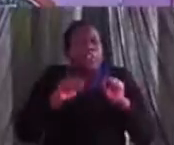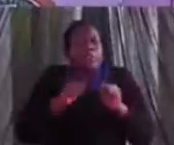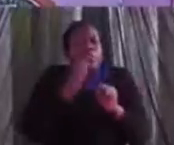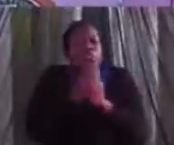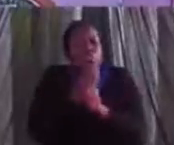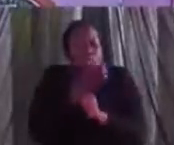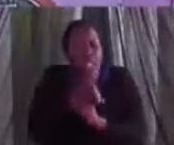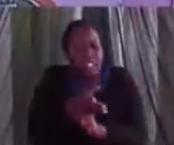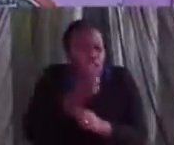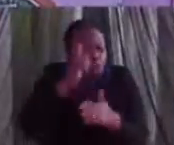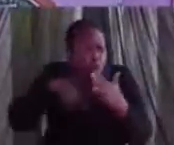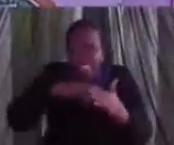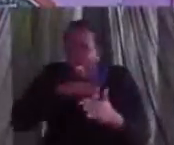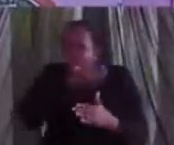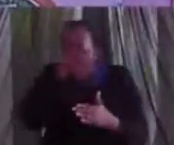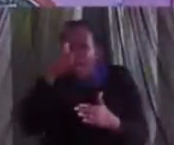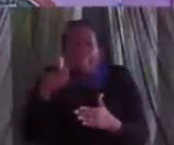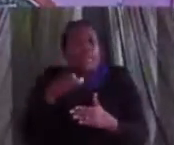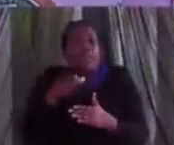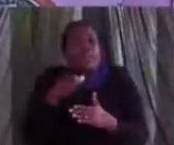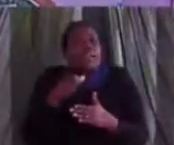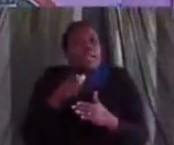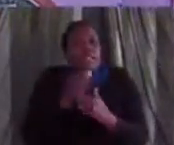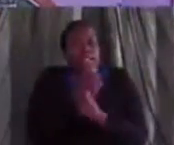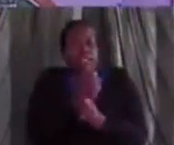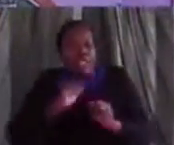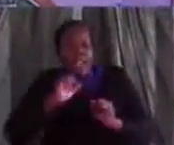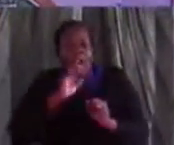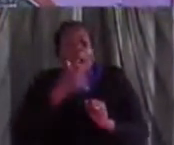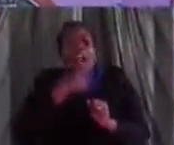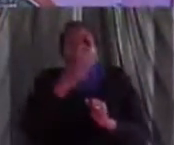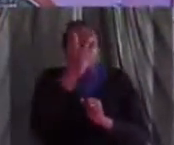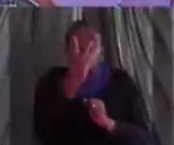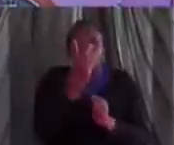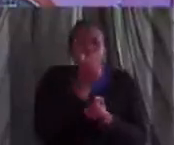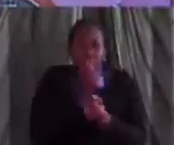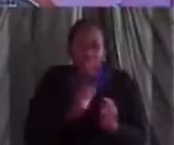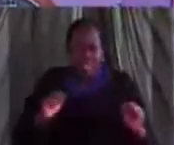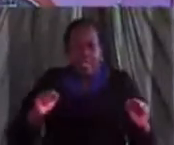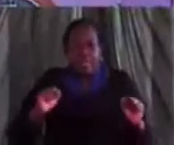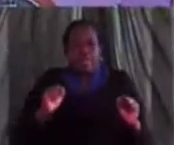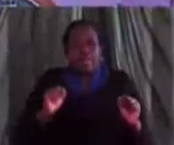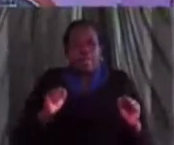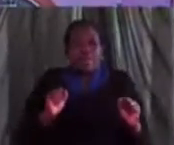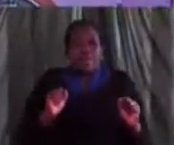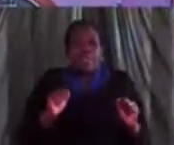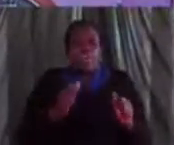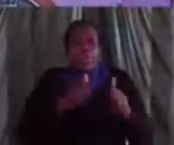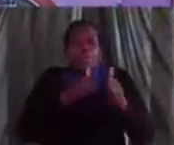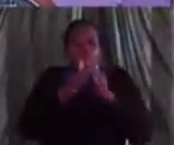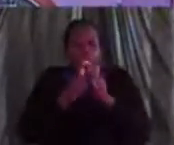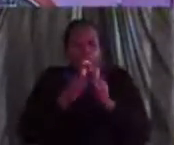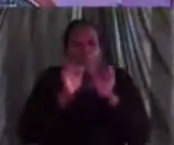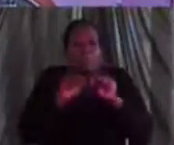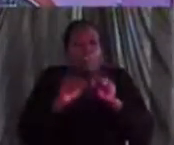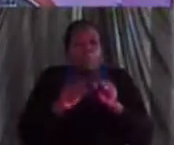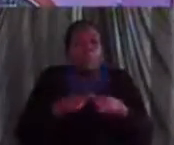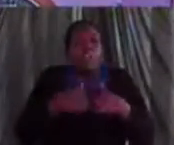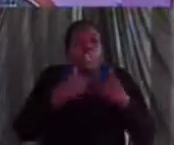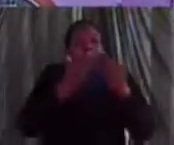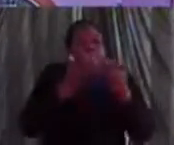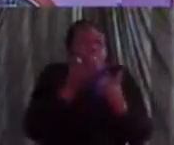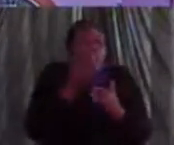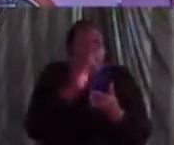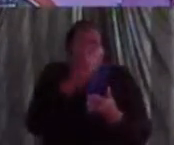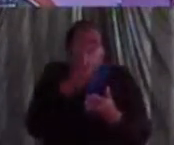the other consequences? So you have two sets of consequences. The set of consequences which would occur if you didn't give the interim